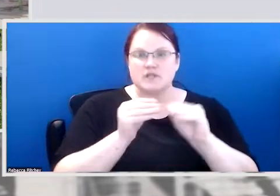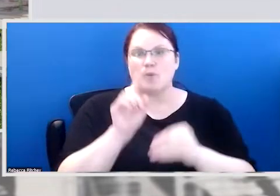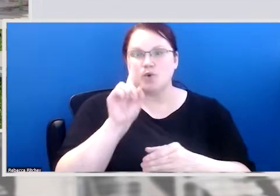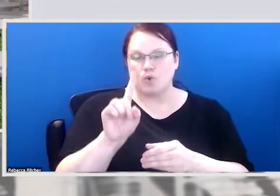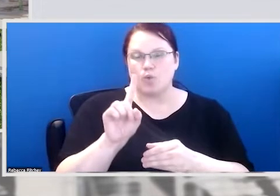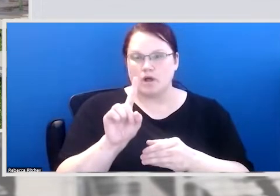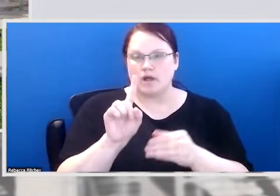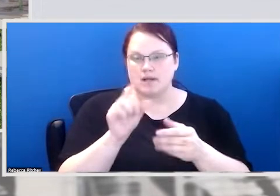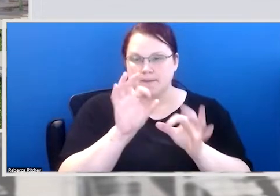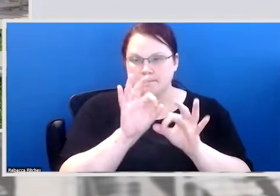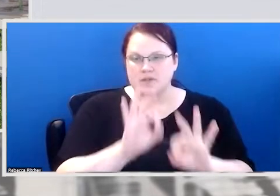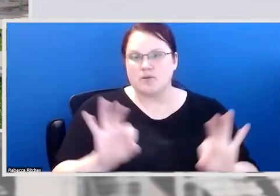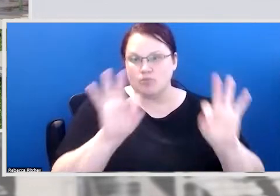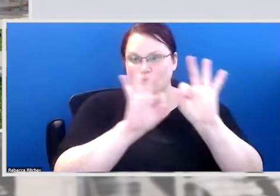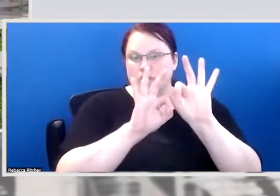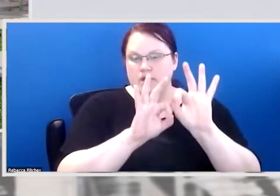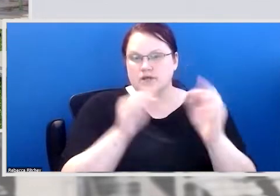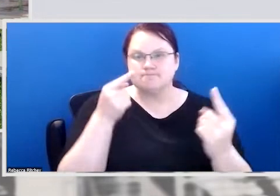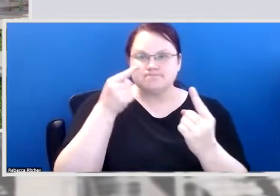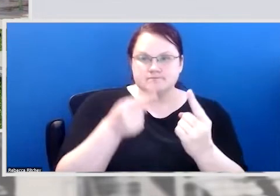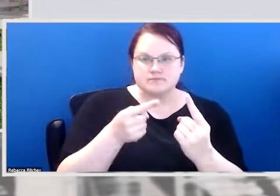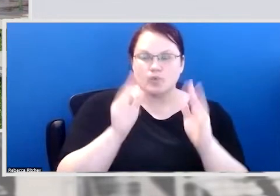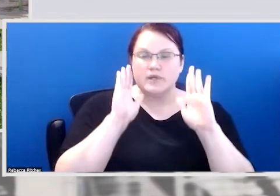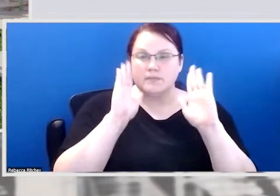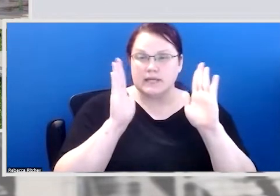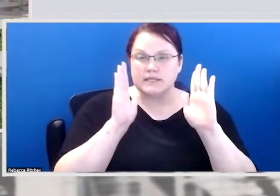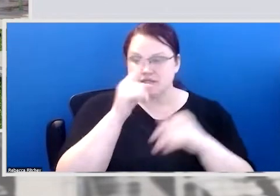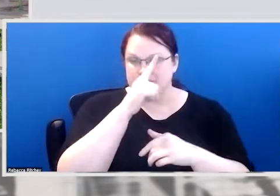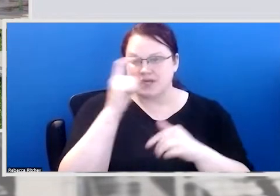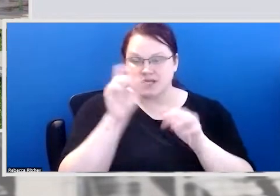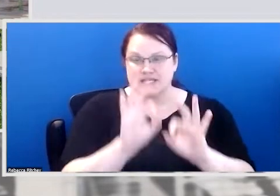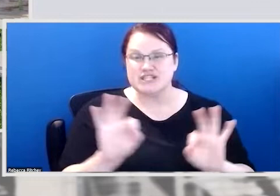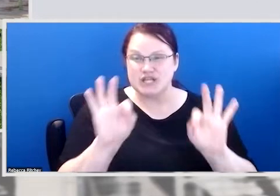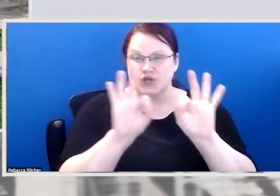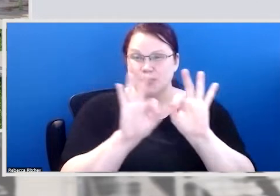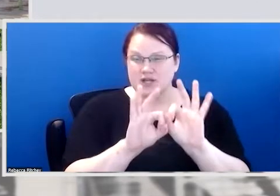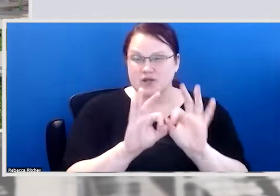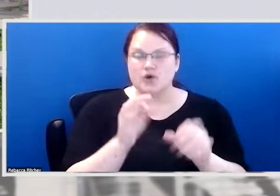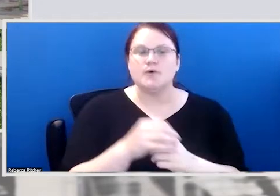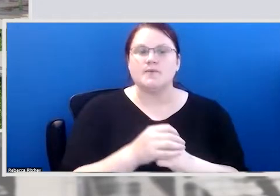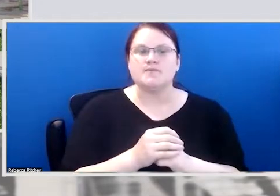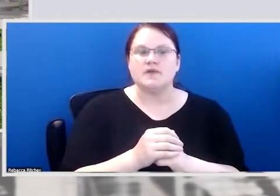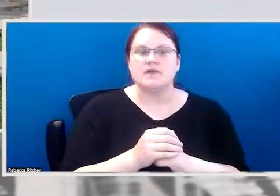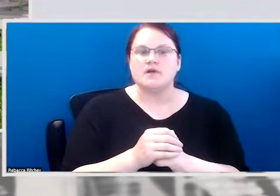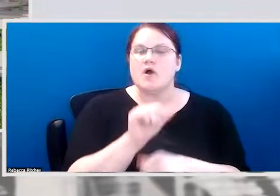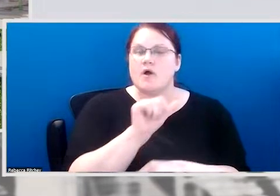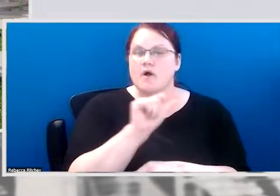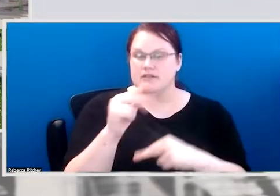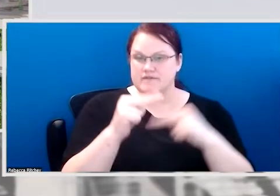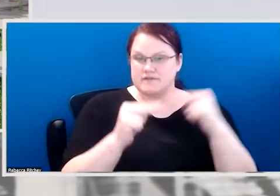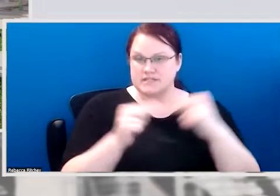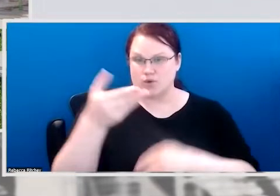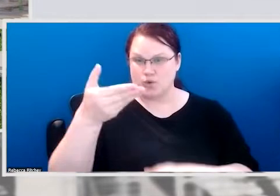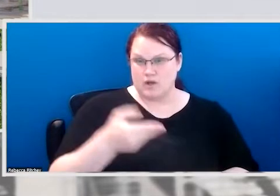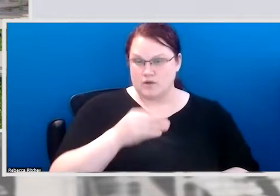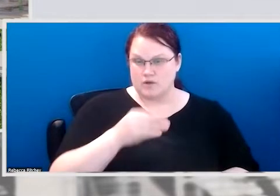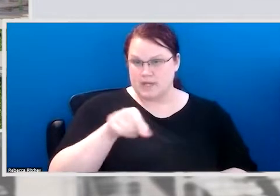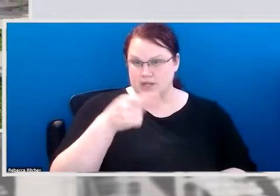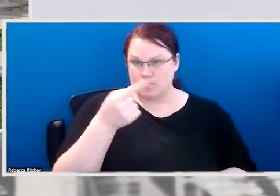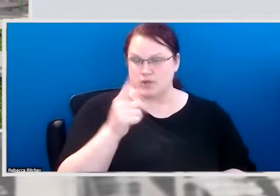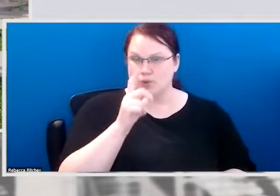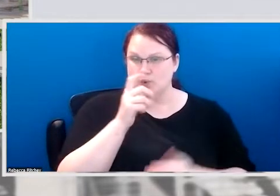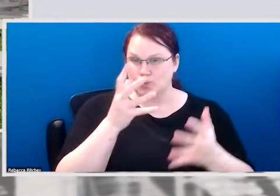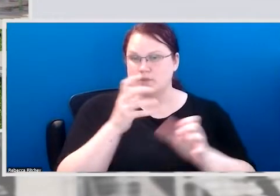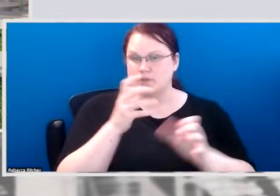that we pay attention to because it's so critical to make sure that these facilities are ready to welcome anybody who wants